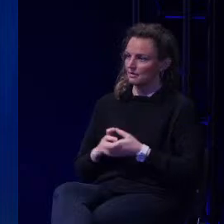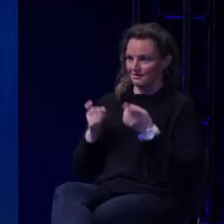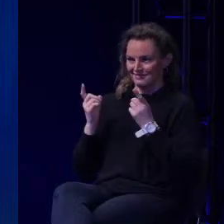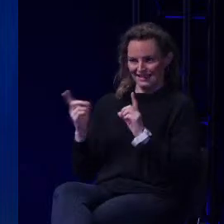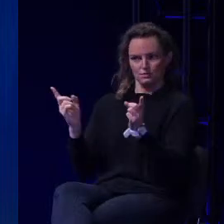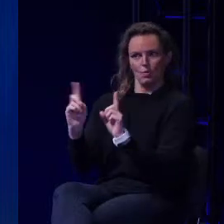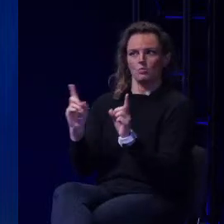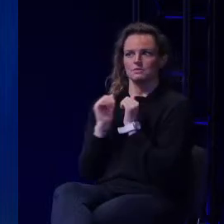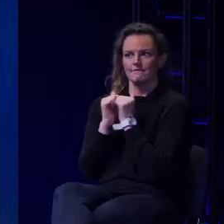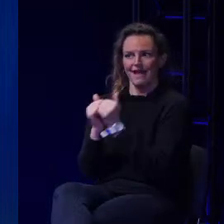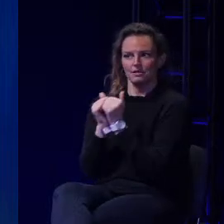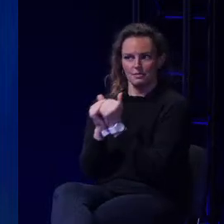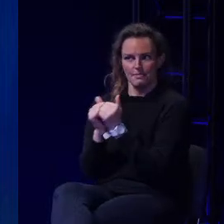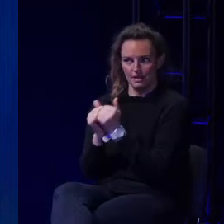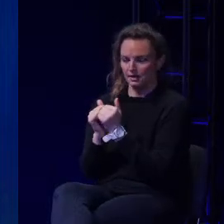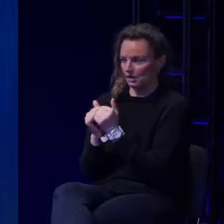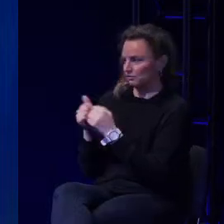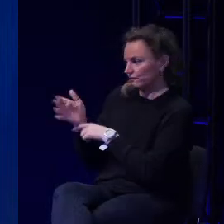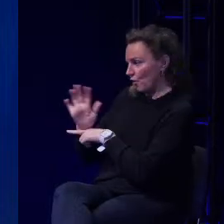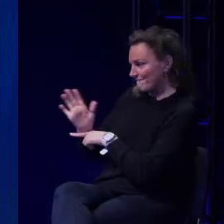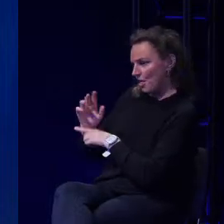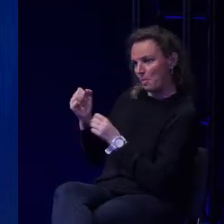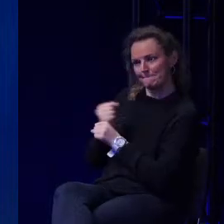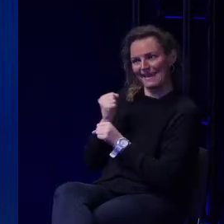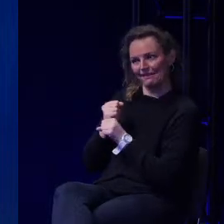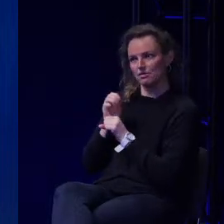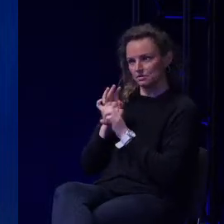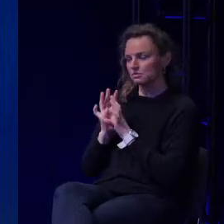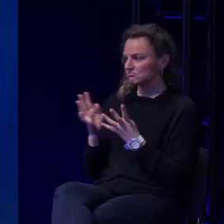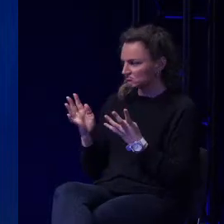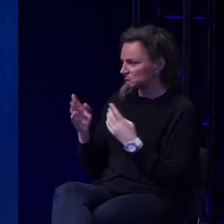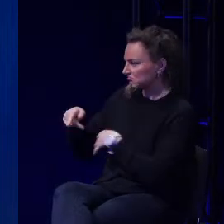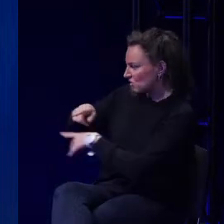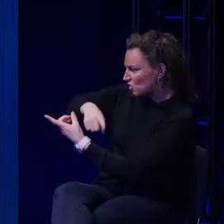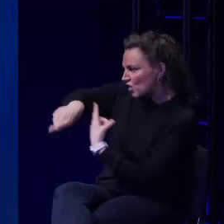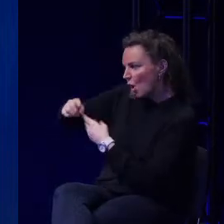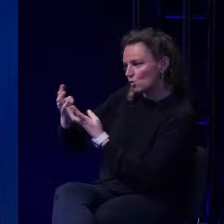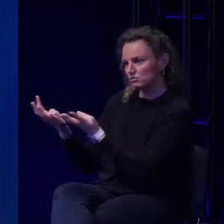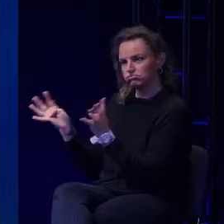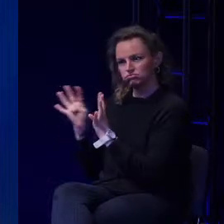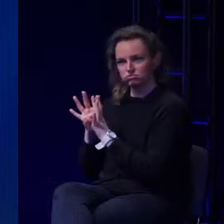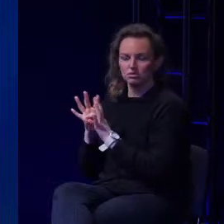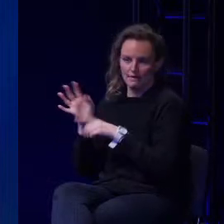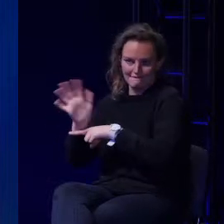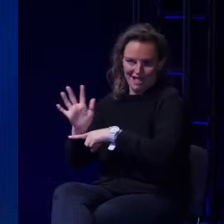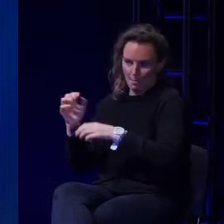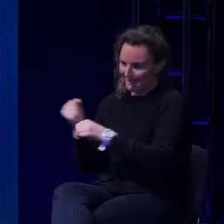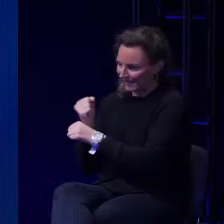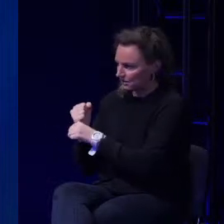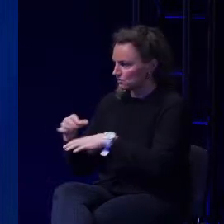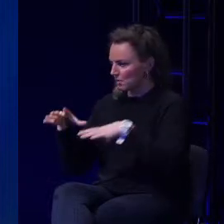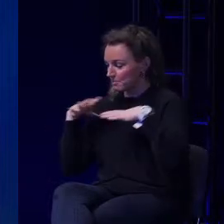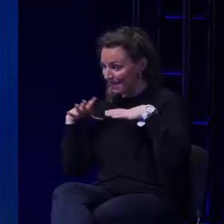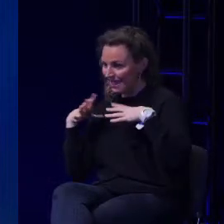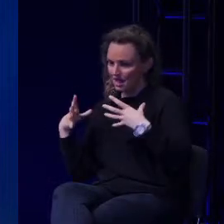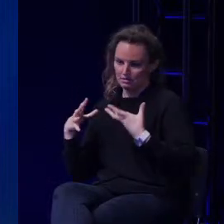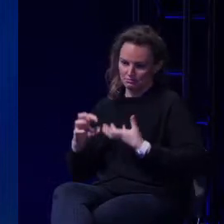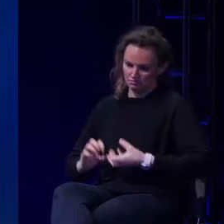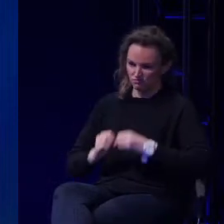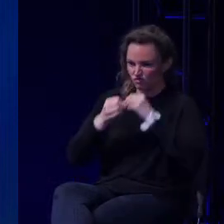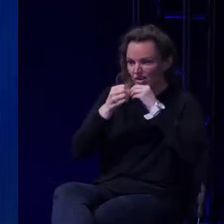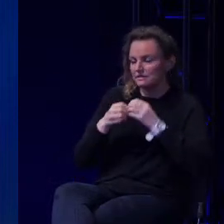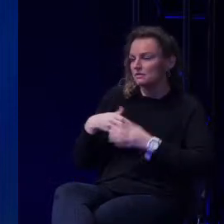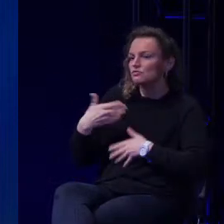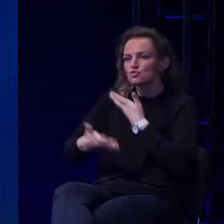valuable to filmmakers. Yeah. You know, those filmmakers who were prepared not to do it through making storyboards